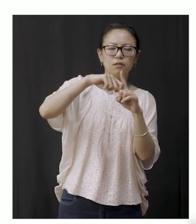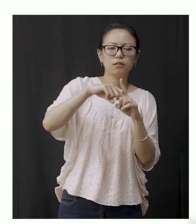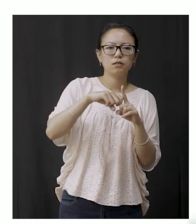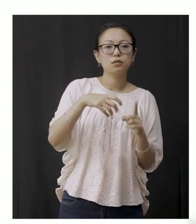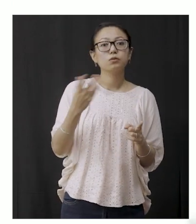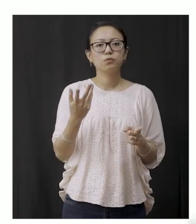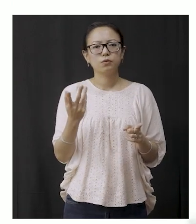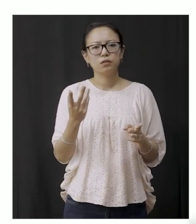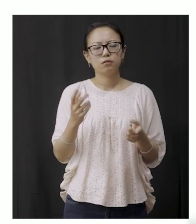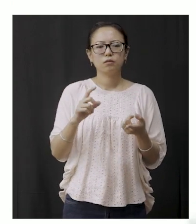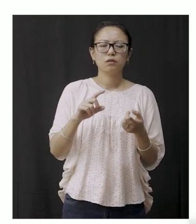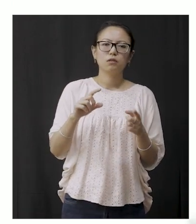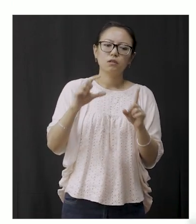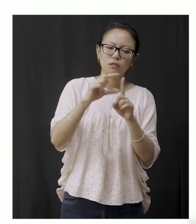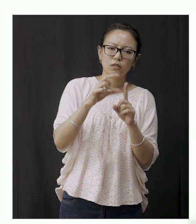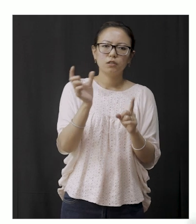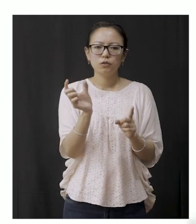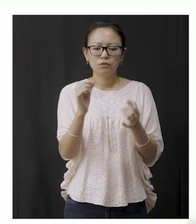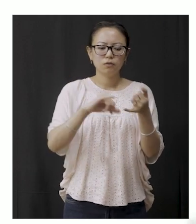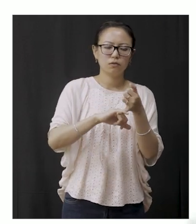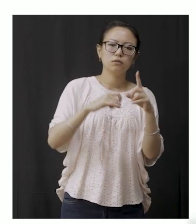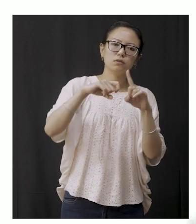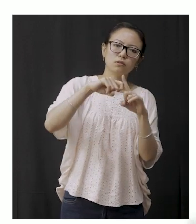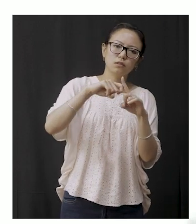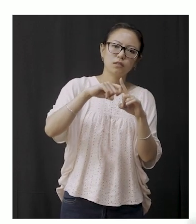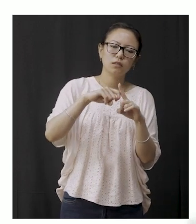gone by. It is gone already. Now